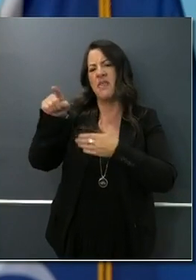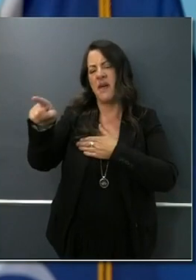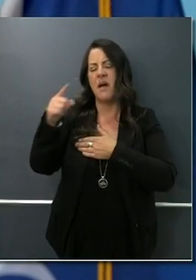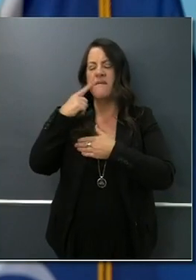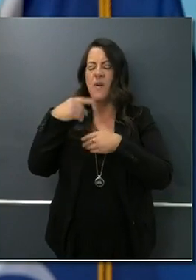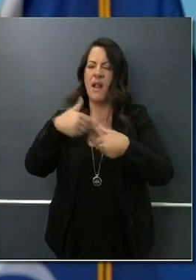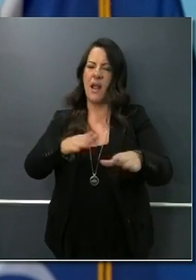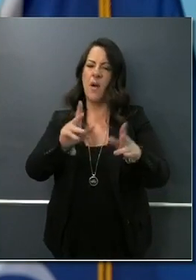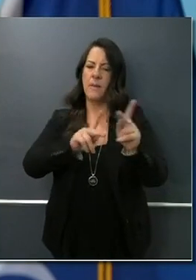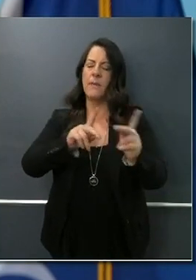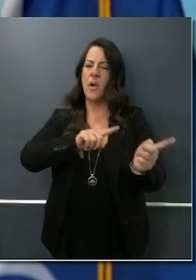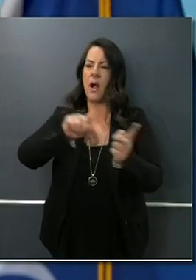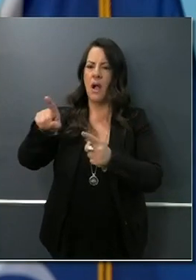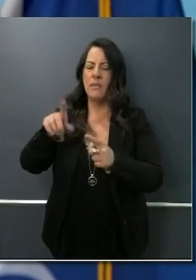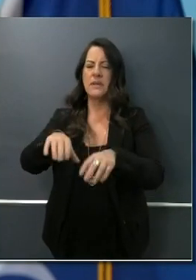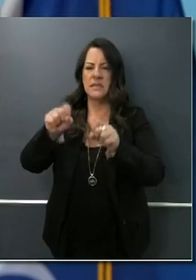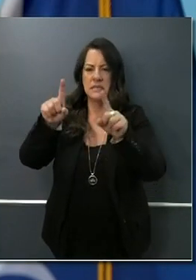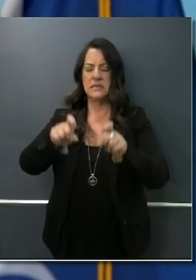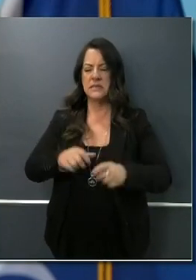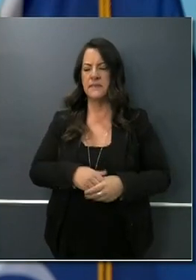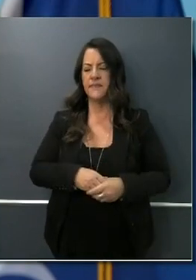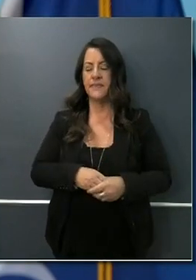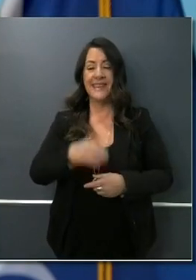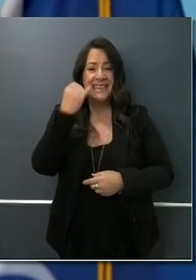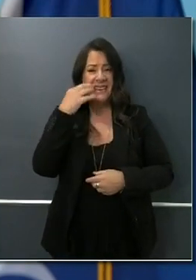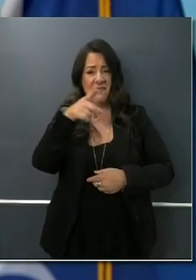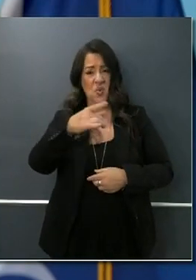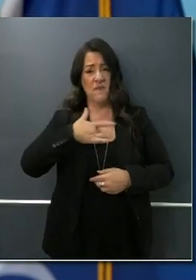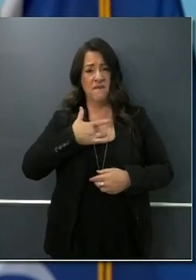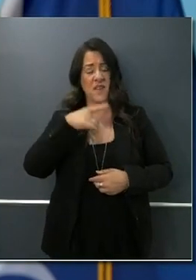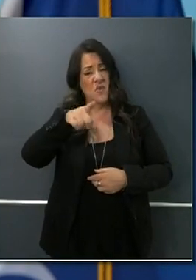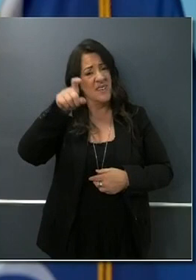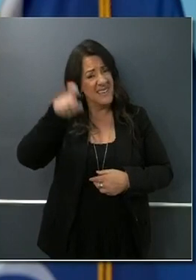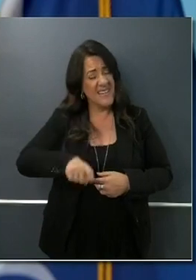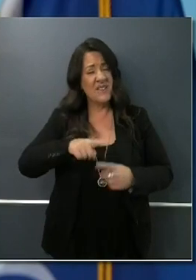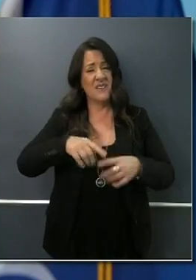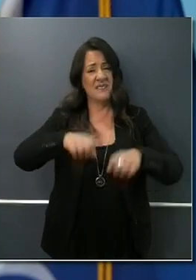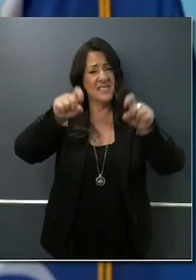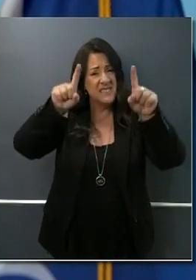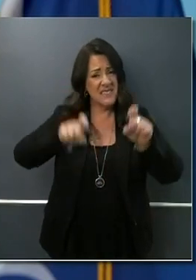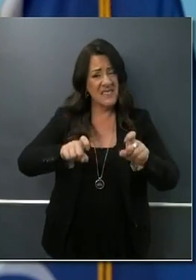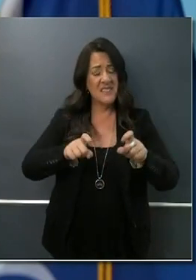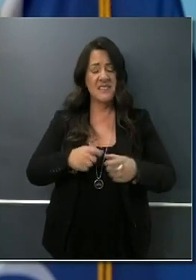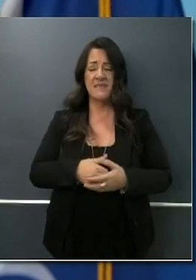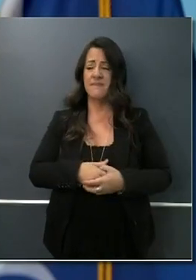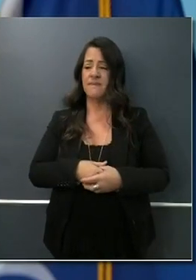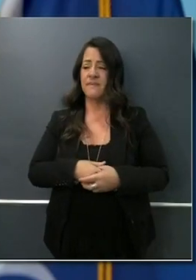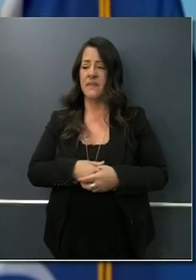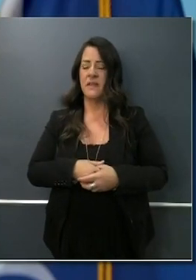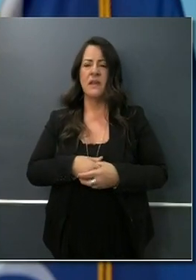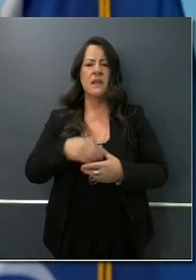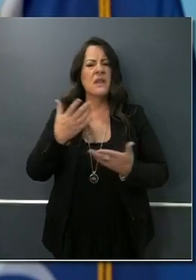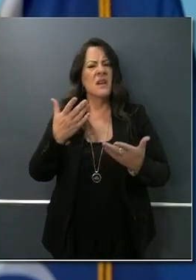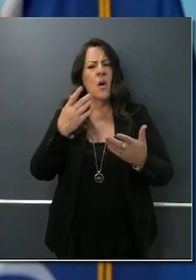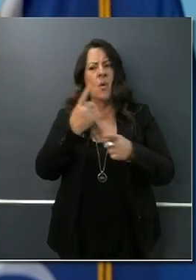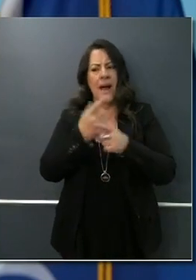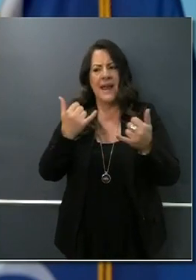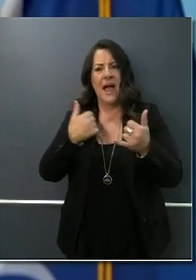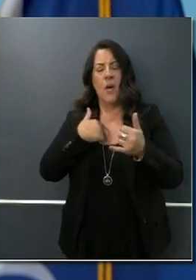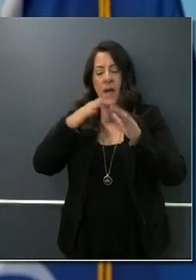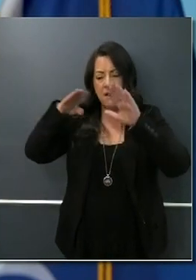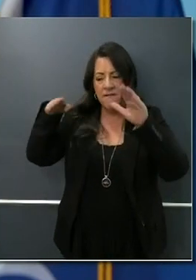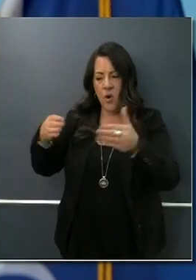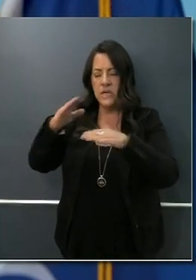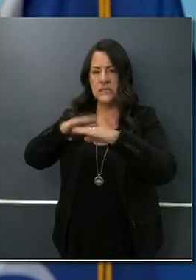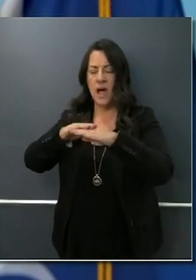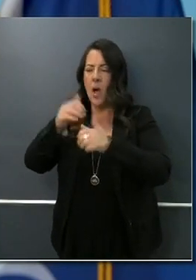message across California is, if you think you need to be tested, especially as we change our prioritization and testing